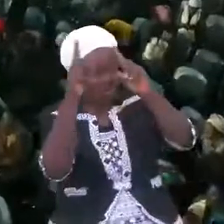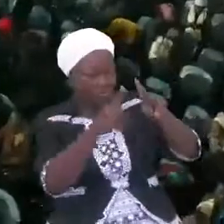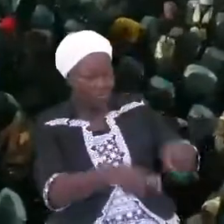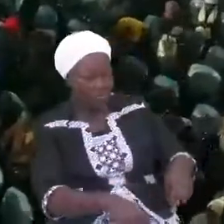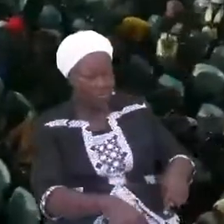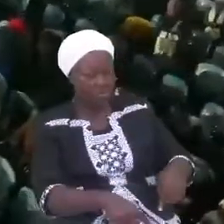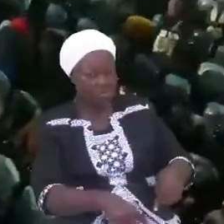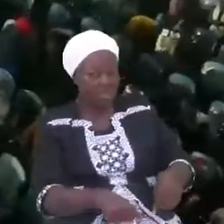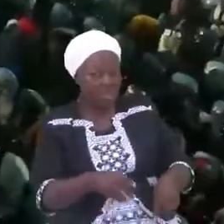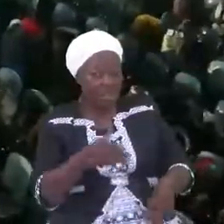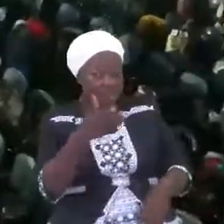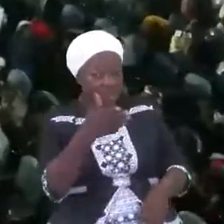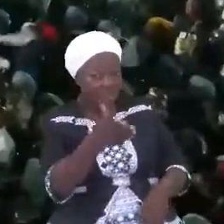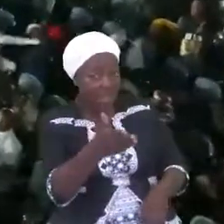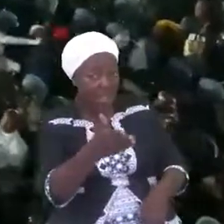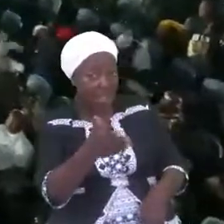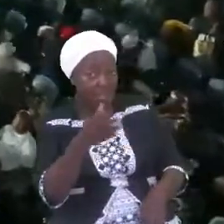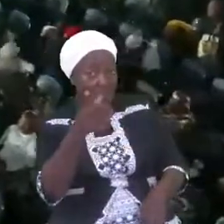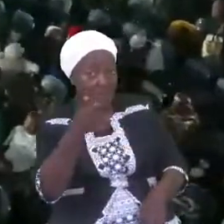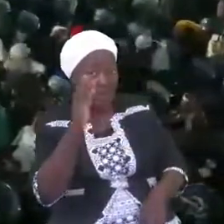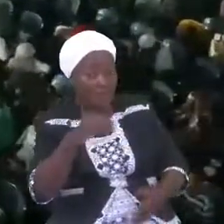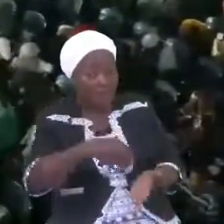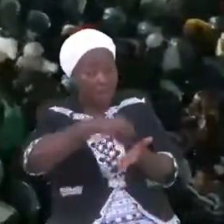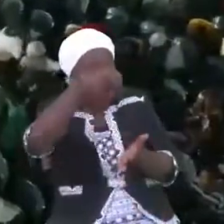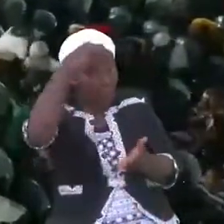Counselors, let's know.